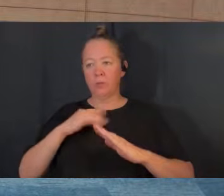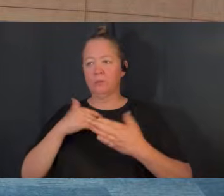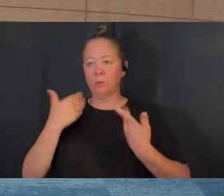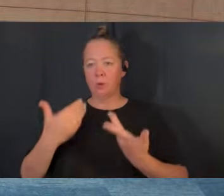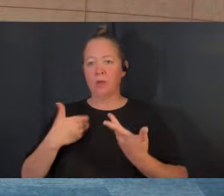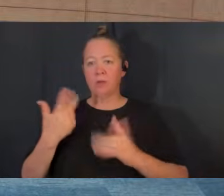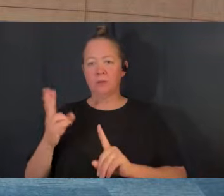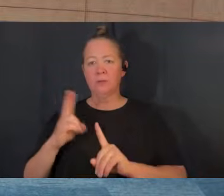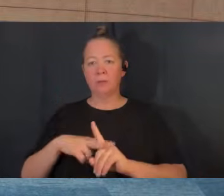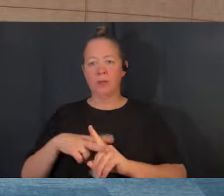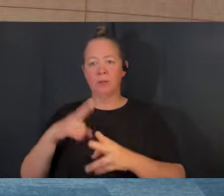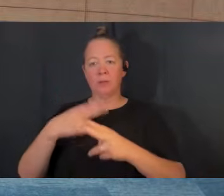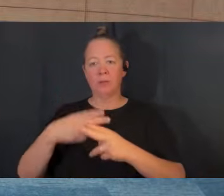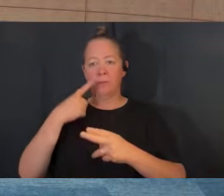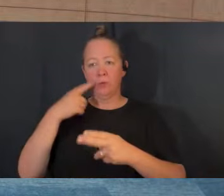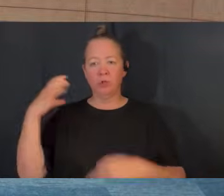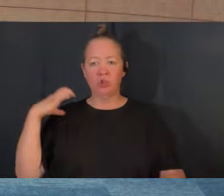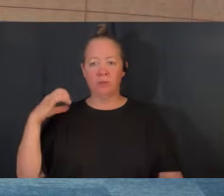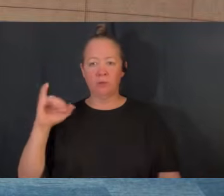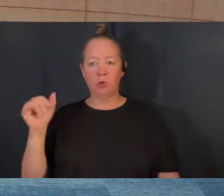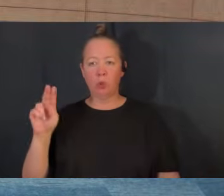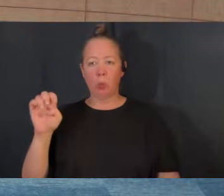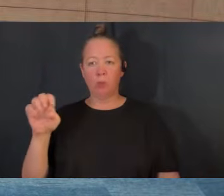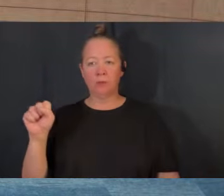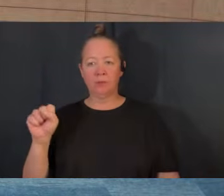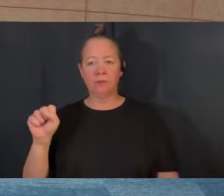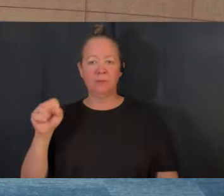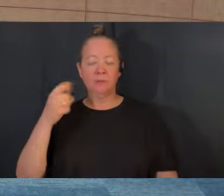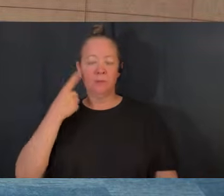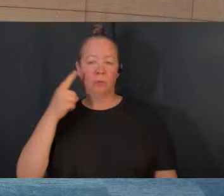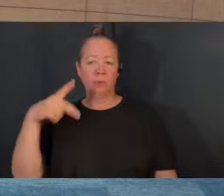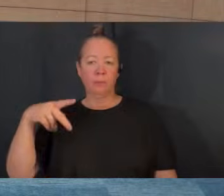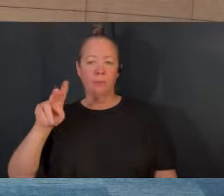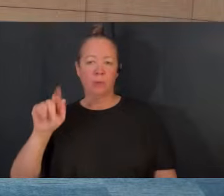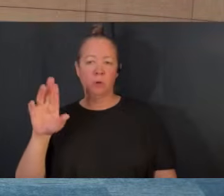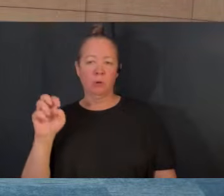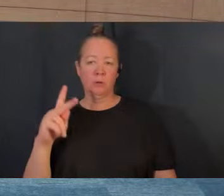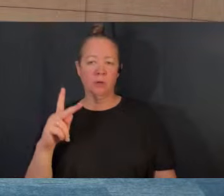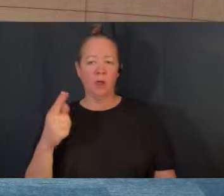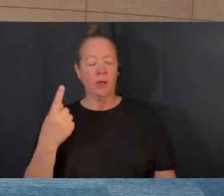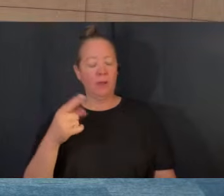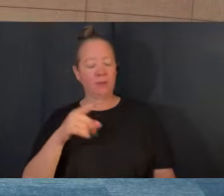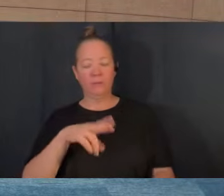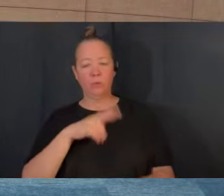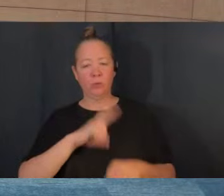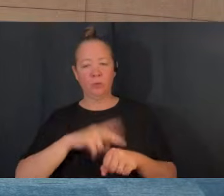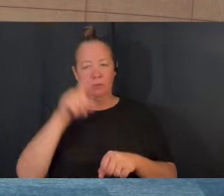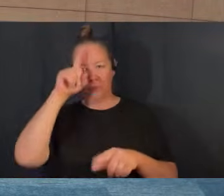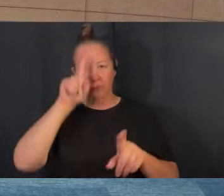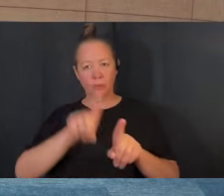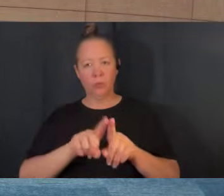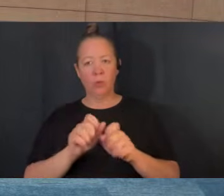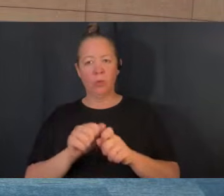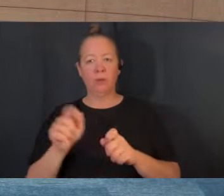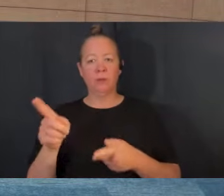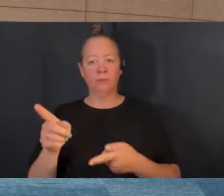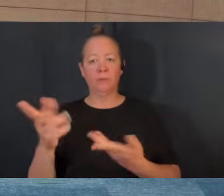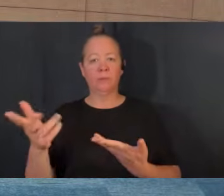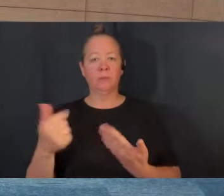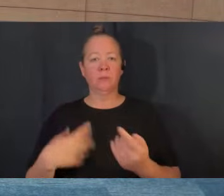after Chief Jones, and I certainly agree with him. Okay, that takes